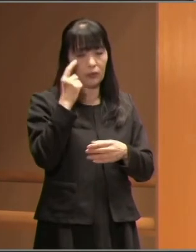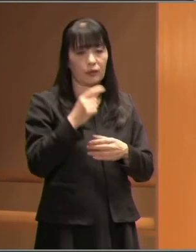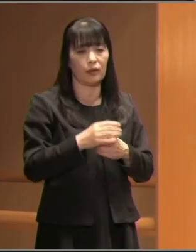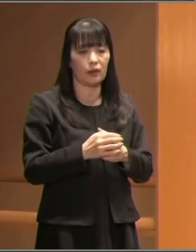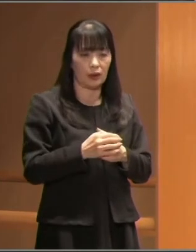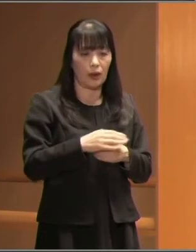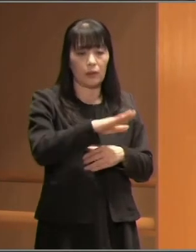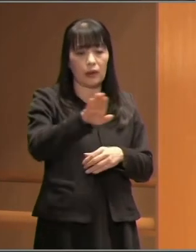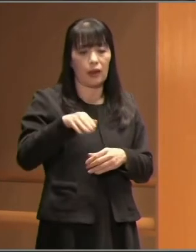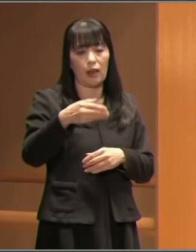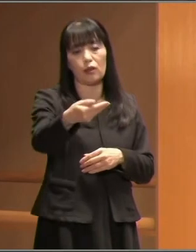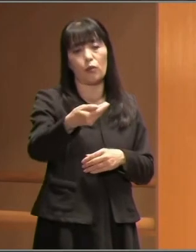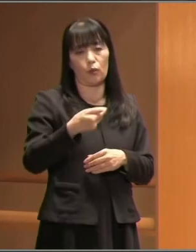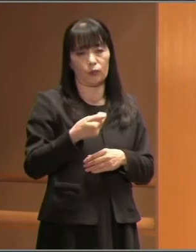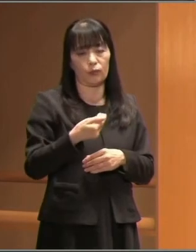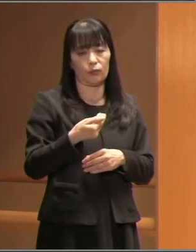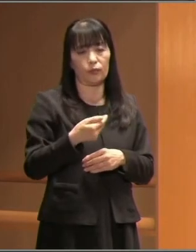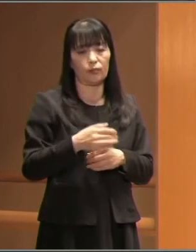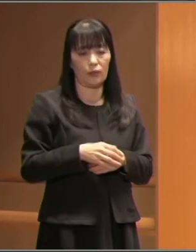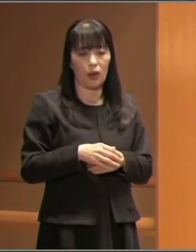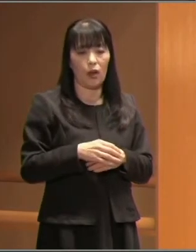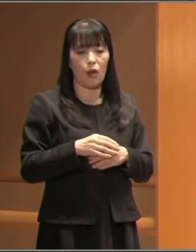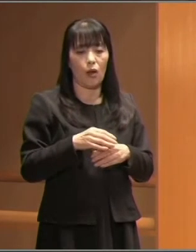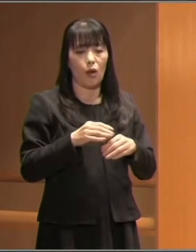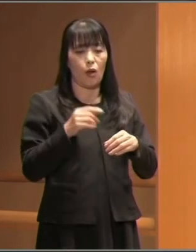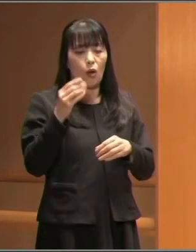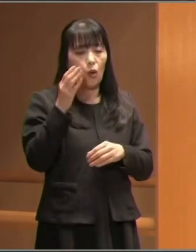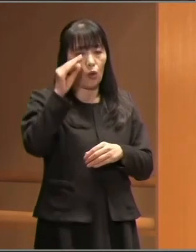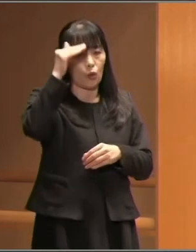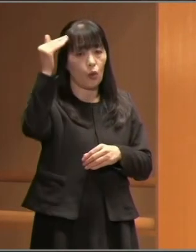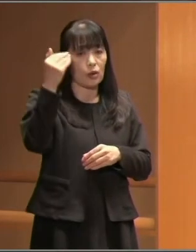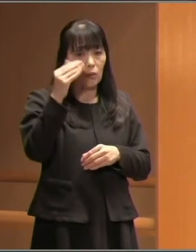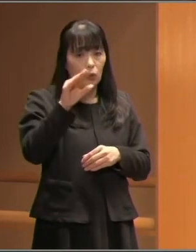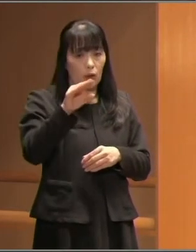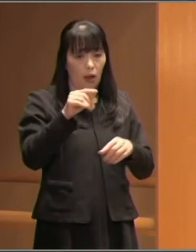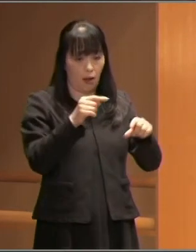the item and not